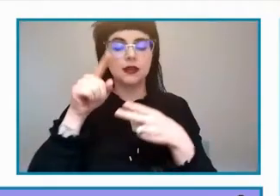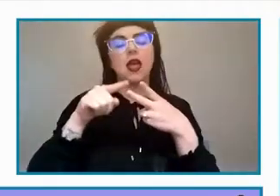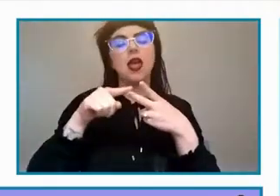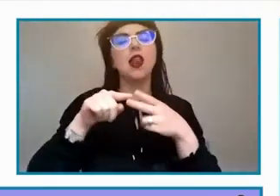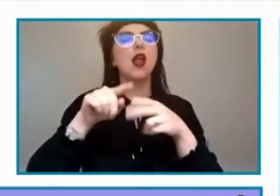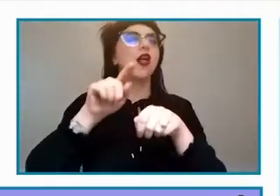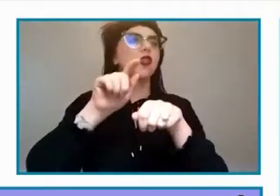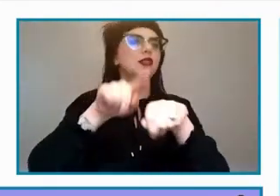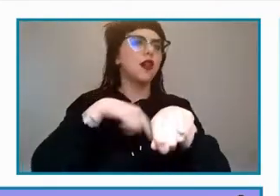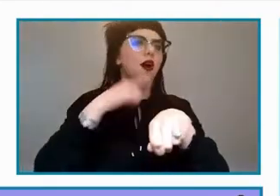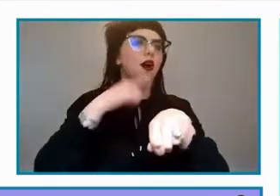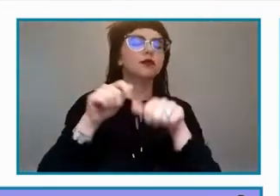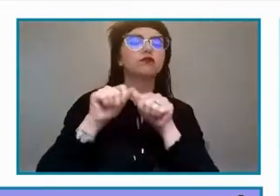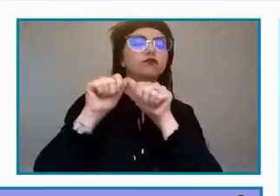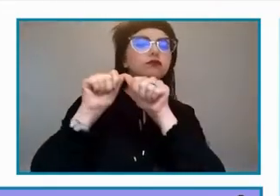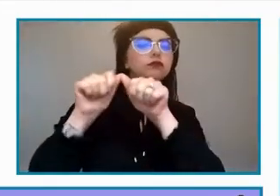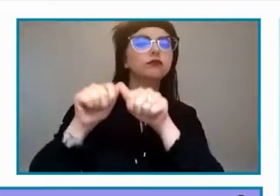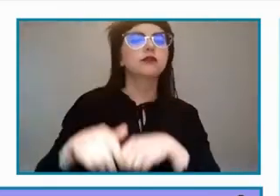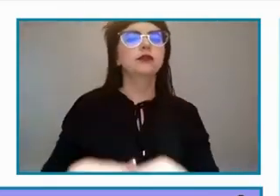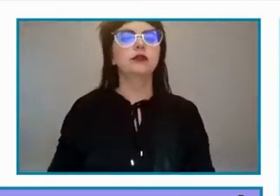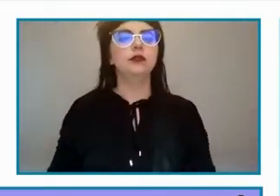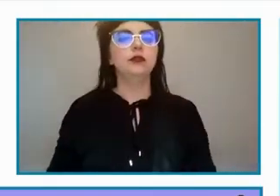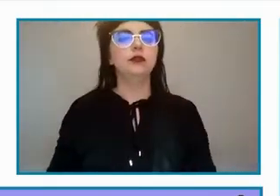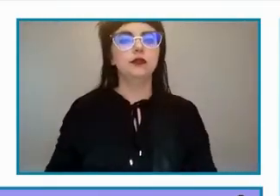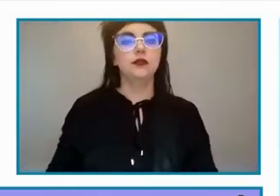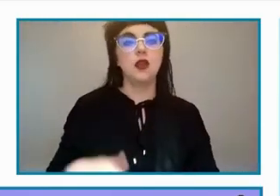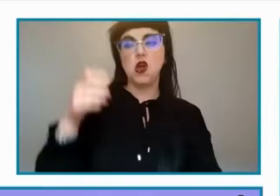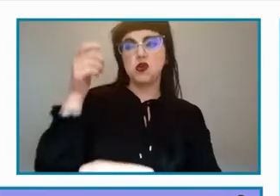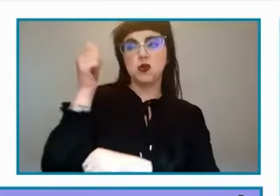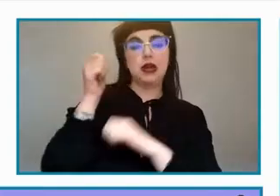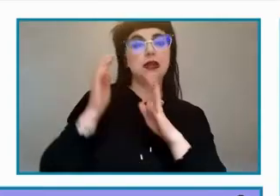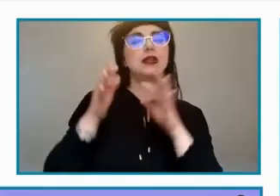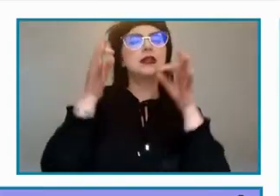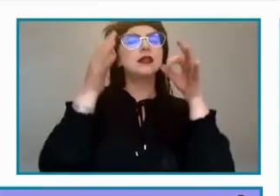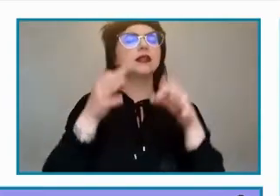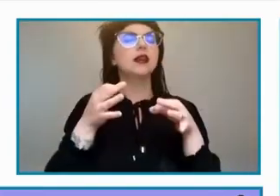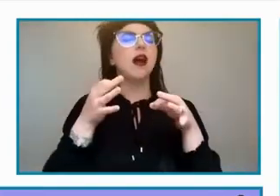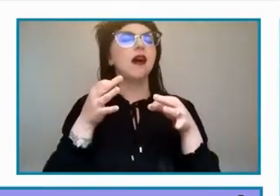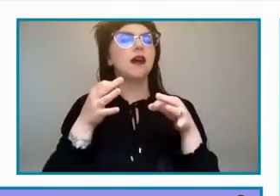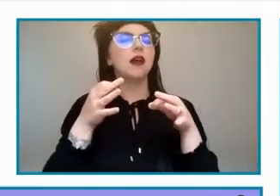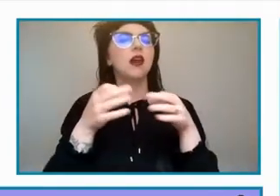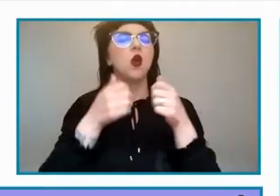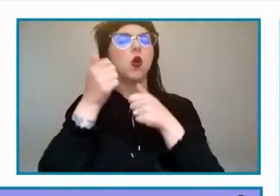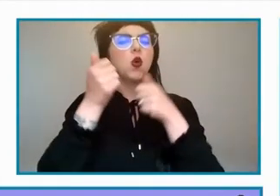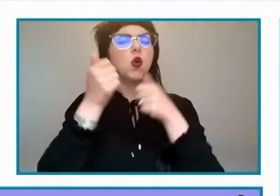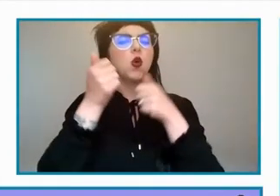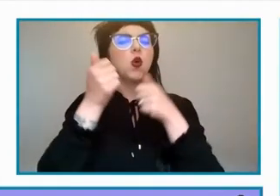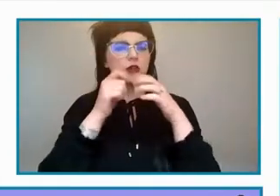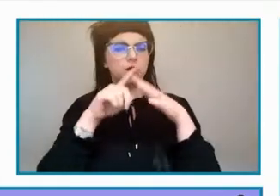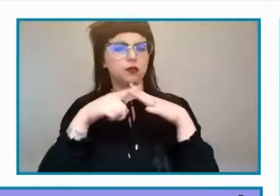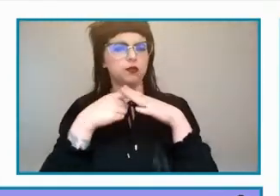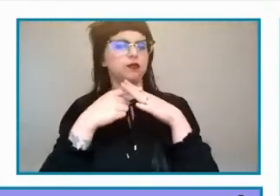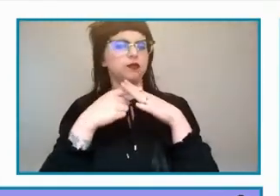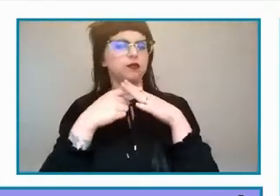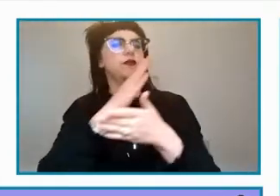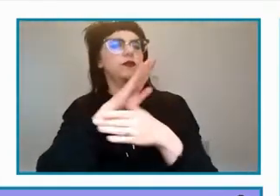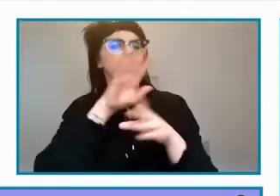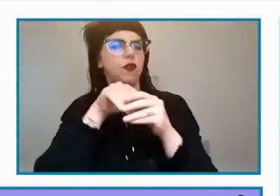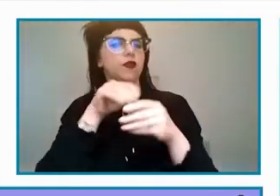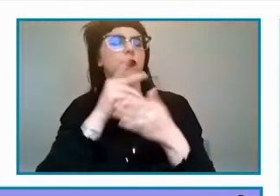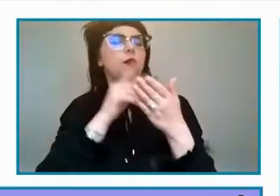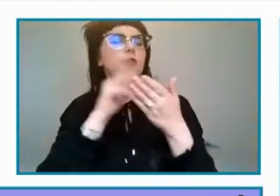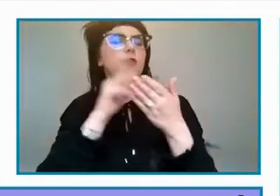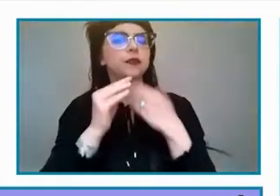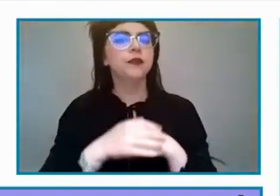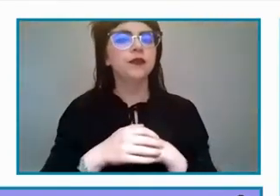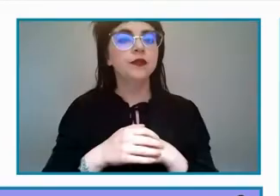Grantees will determine which of these outcomes will be part of their program based on their rationale and the need they are trying to meet. To